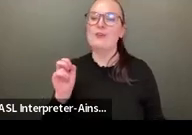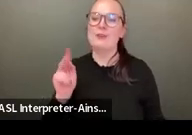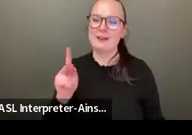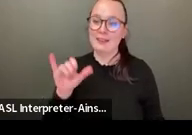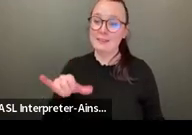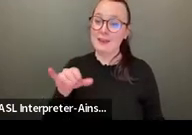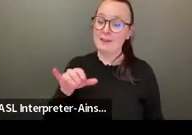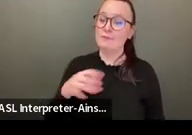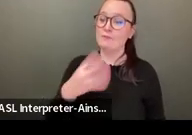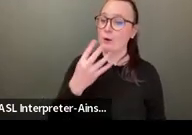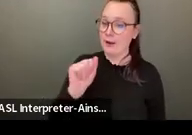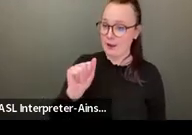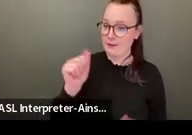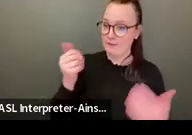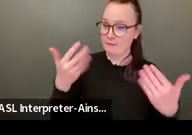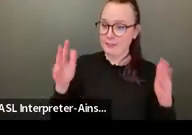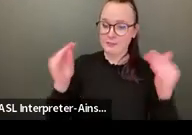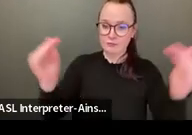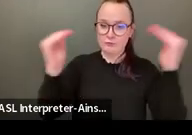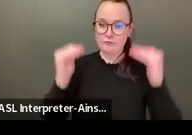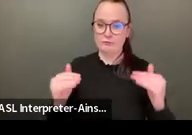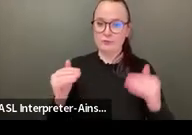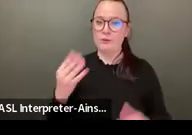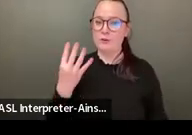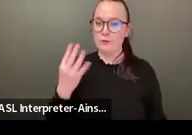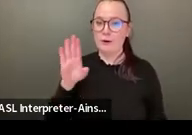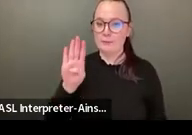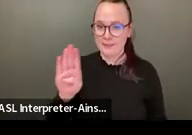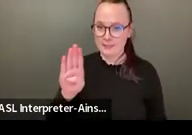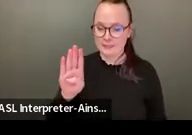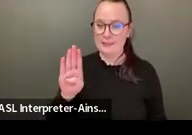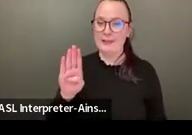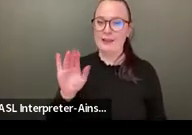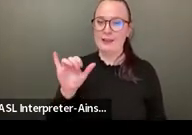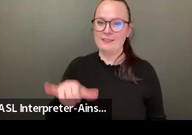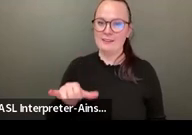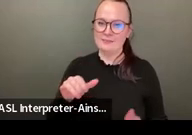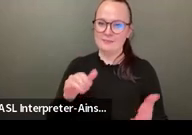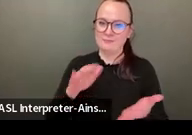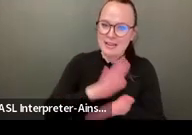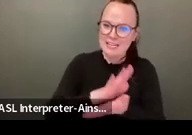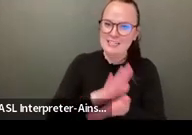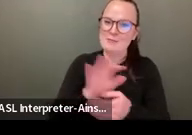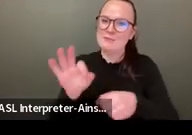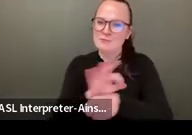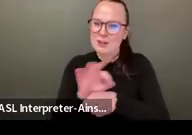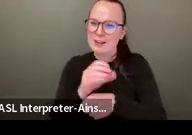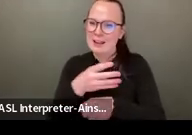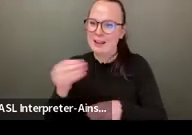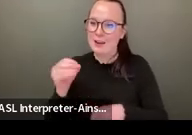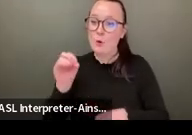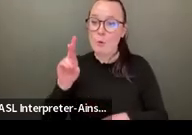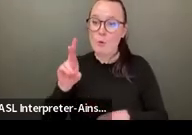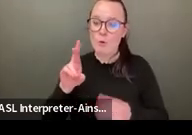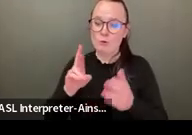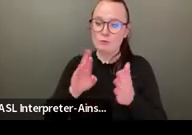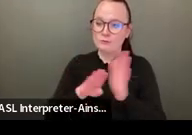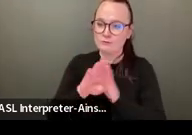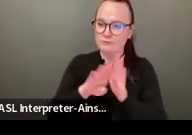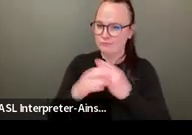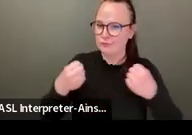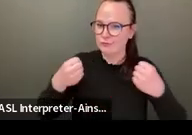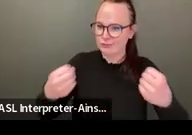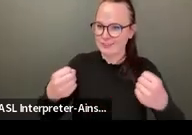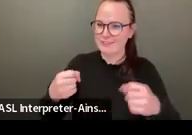Section 4B, that's the academic and functional and developmental strength of the student. This part of the IEP, I